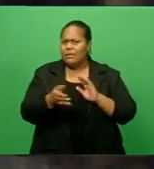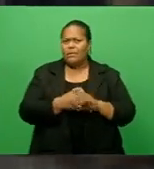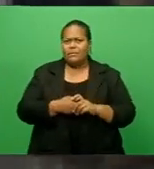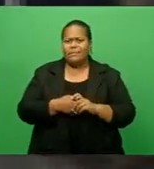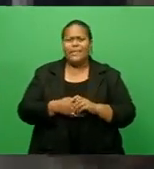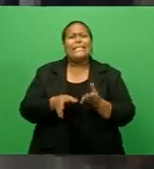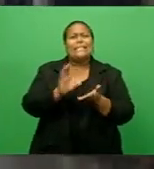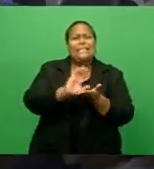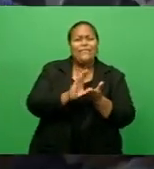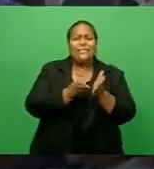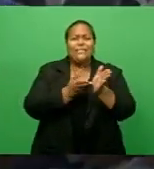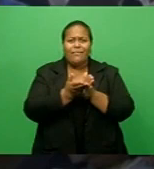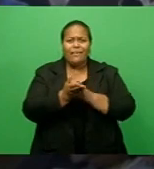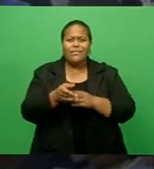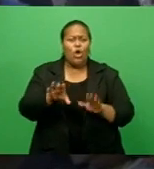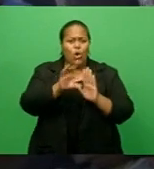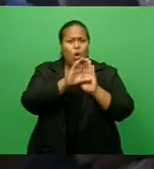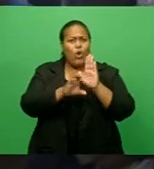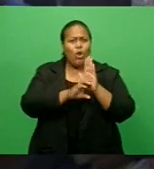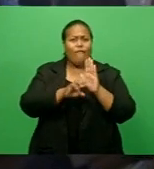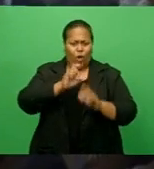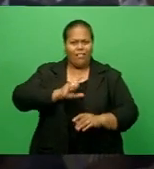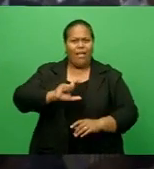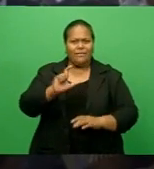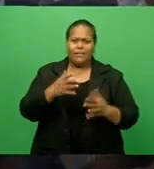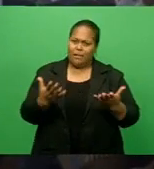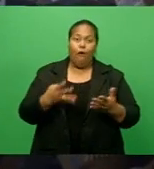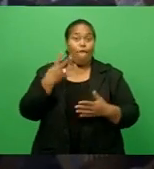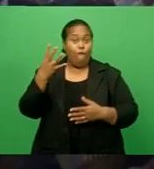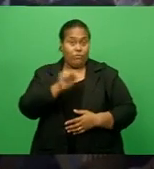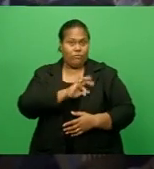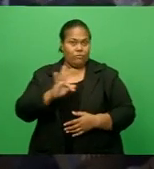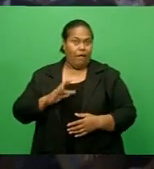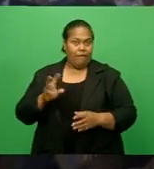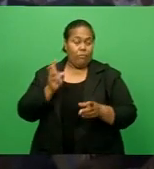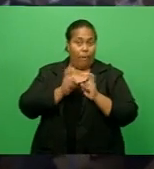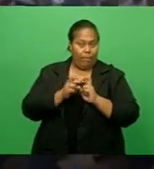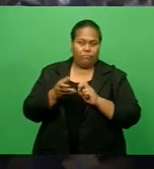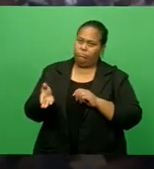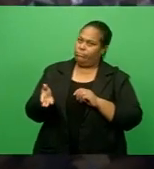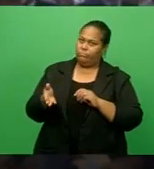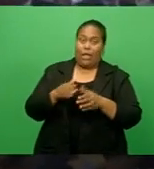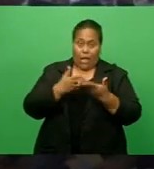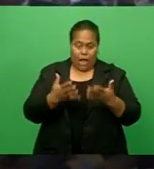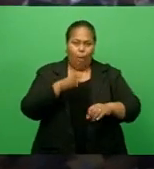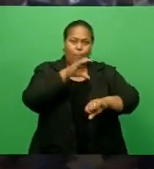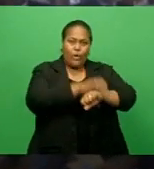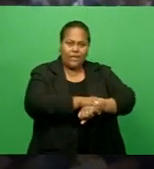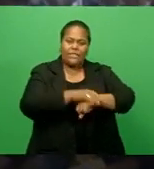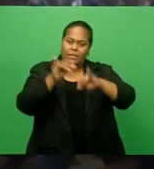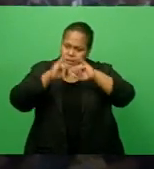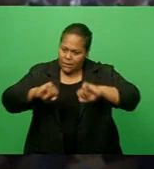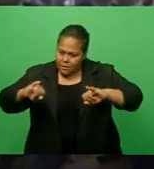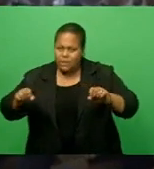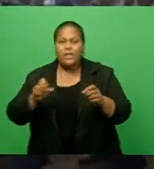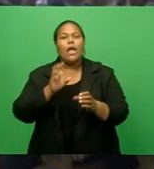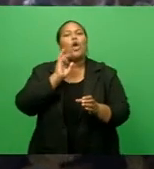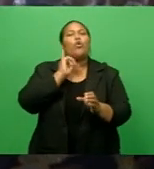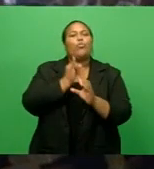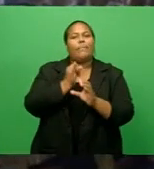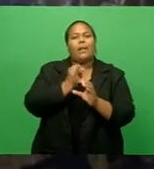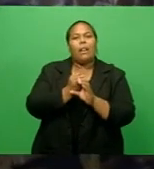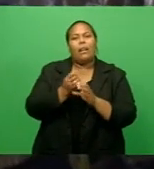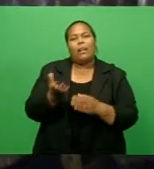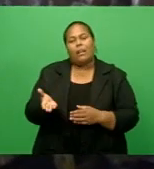of Conduct before deciding the fate of the 4 staff. The Fiji Police Force is also conducting a criminal investigation after